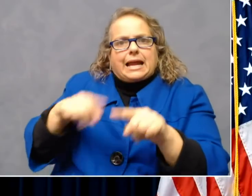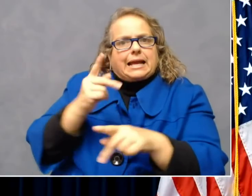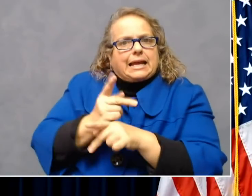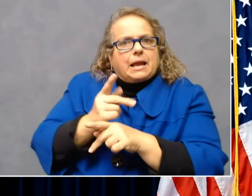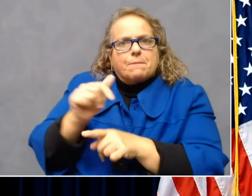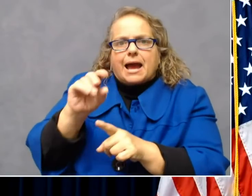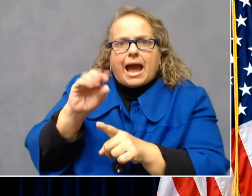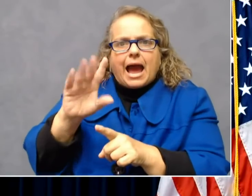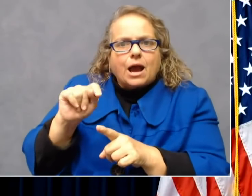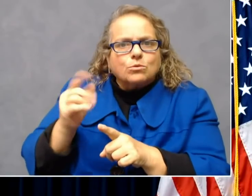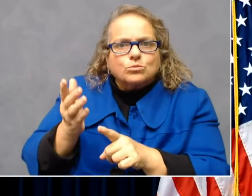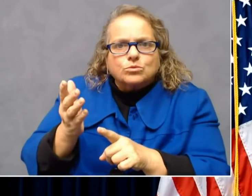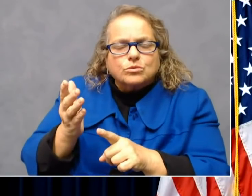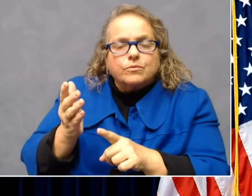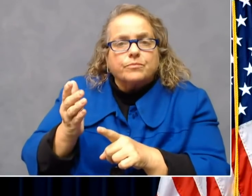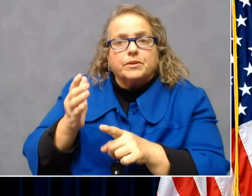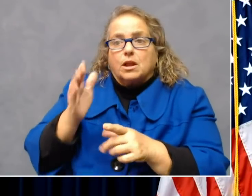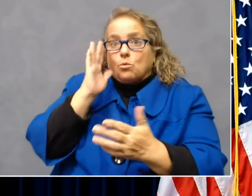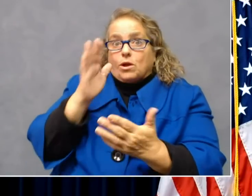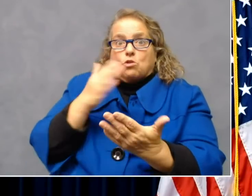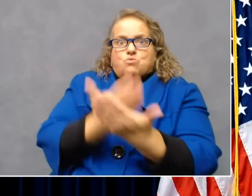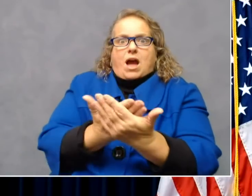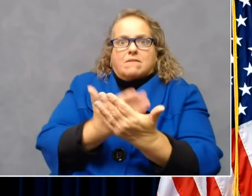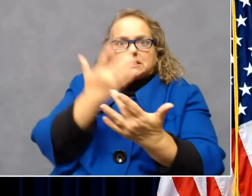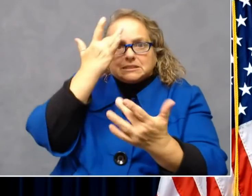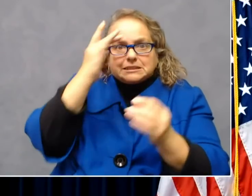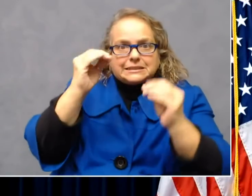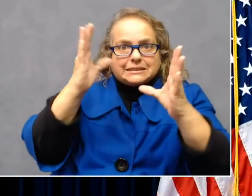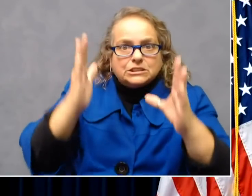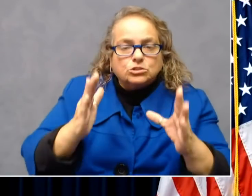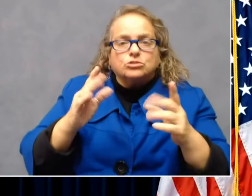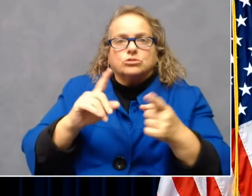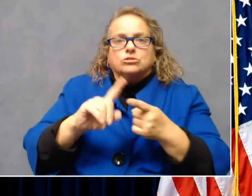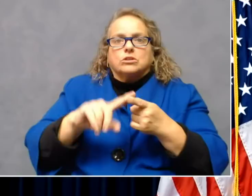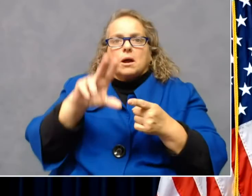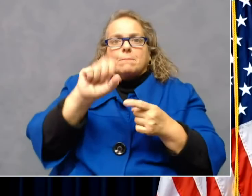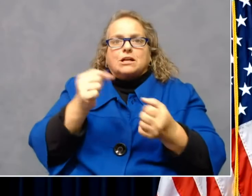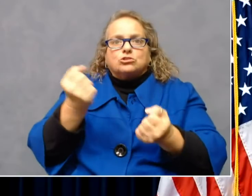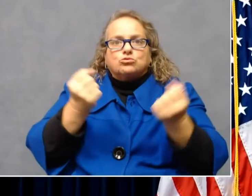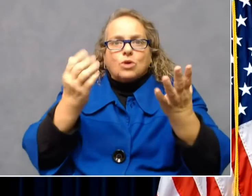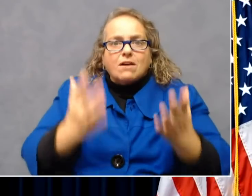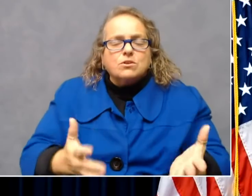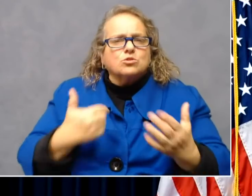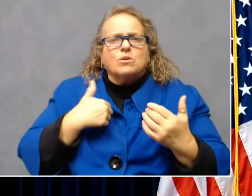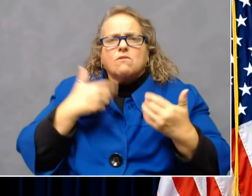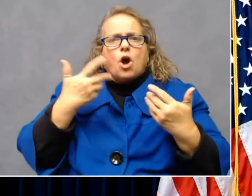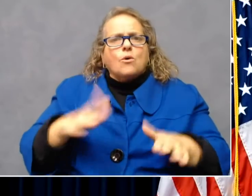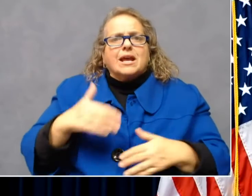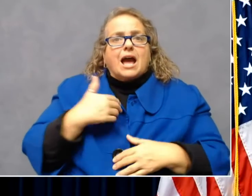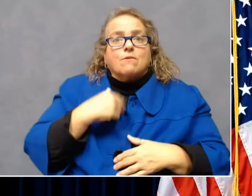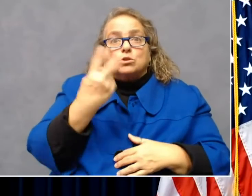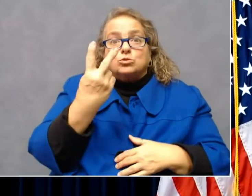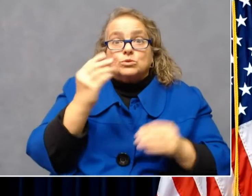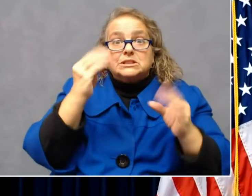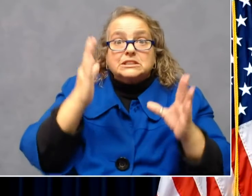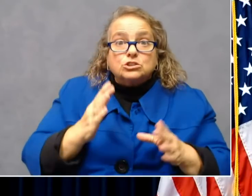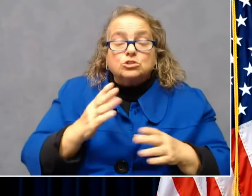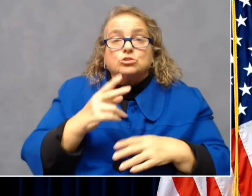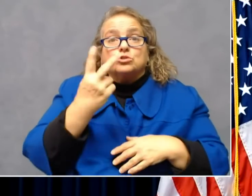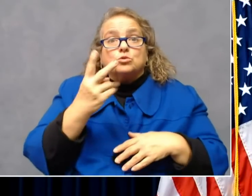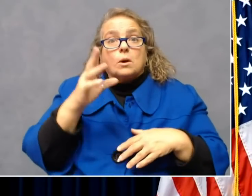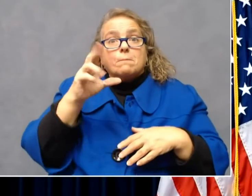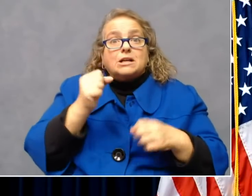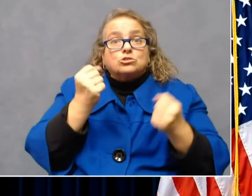our custodians, it reaches our bus drivers. We've already lost at least 2 teachers, 2 bus drivers, and a student. And we want to make sure, especially